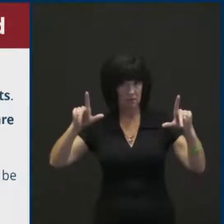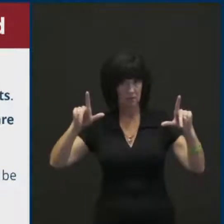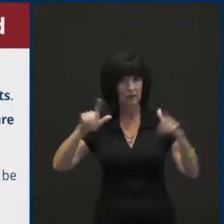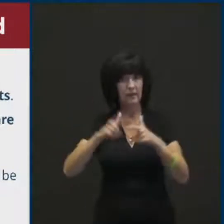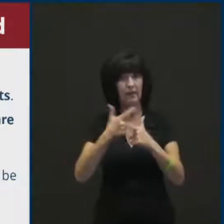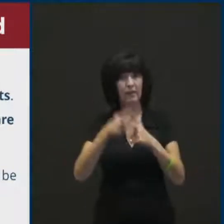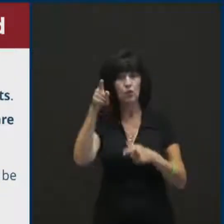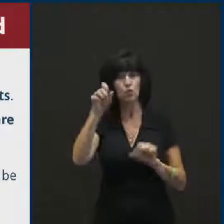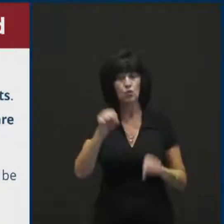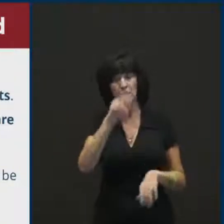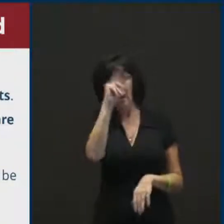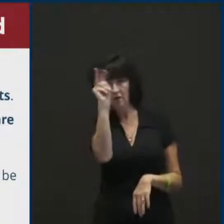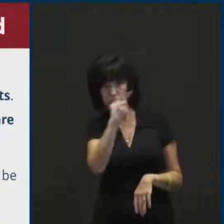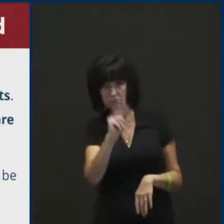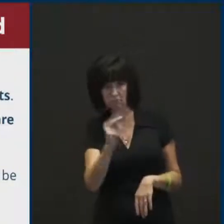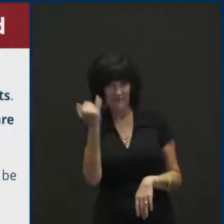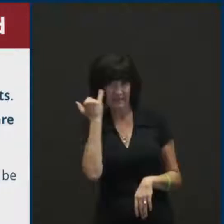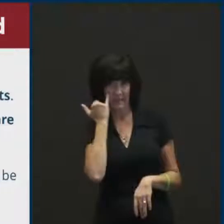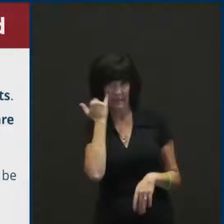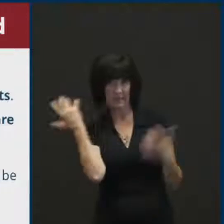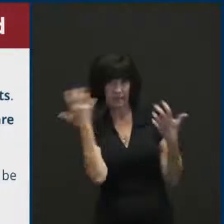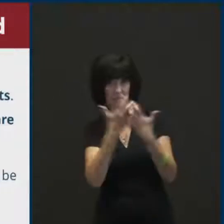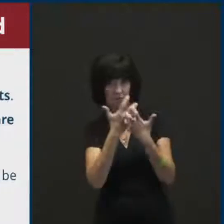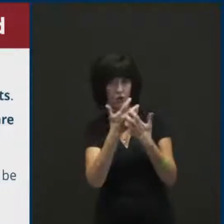to show you a lot of the information that you